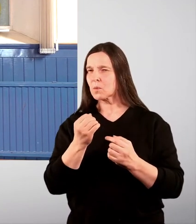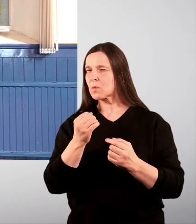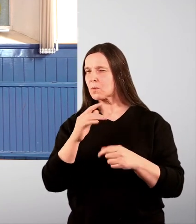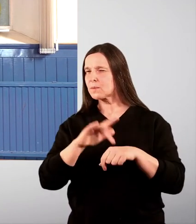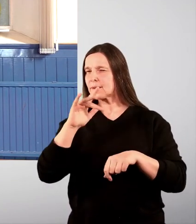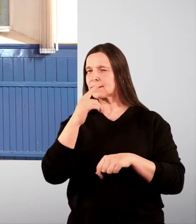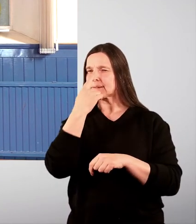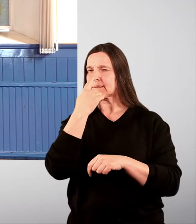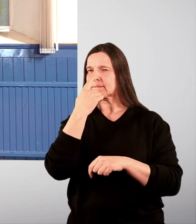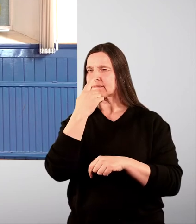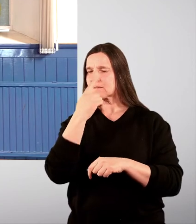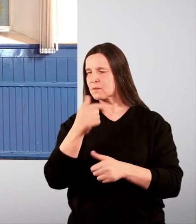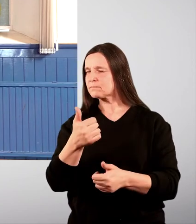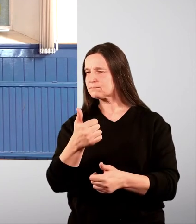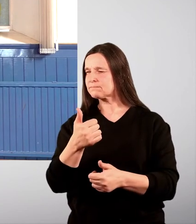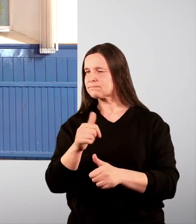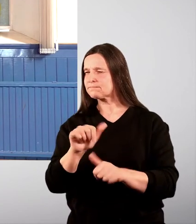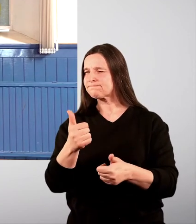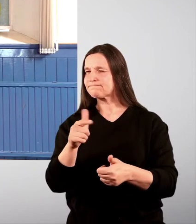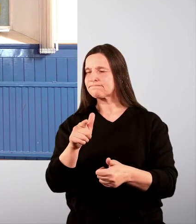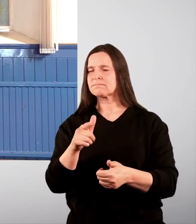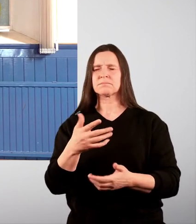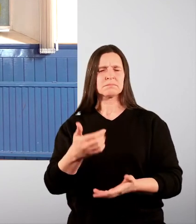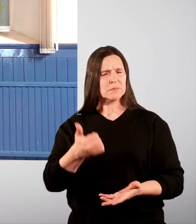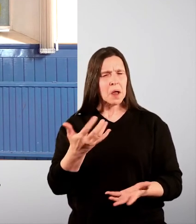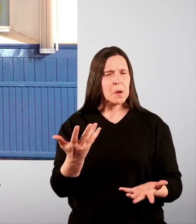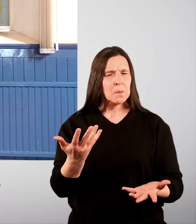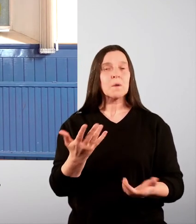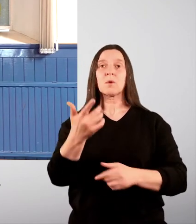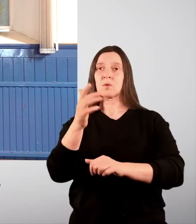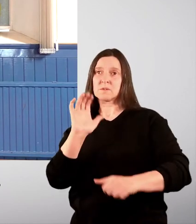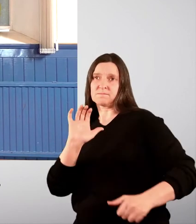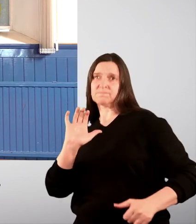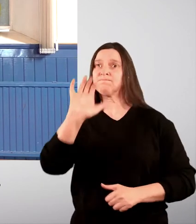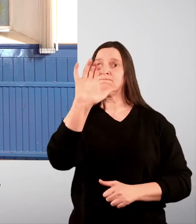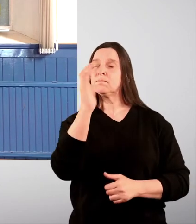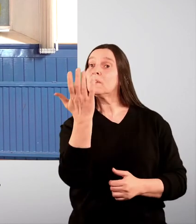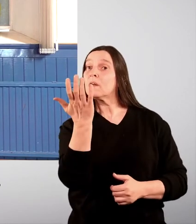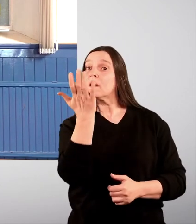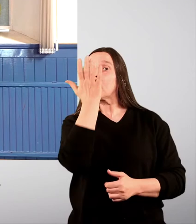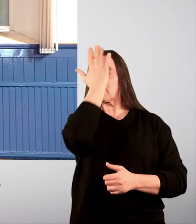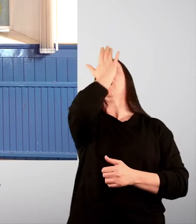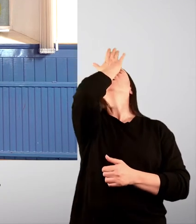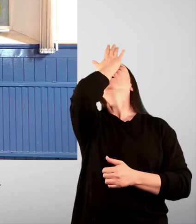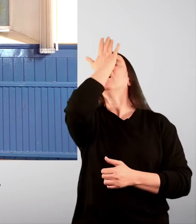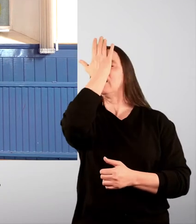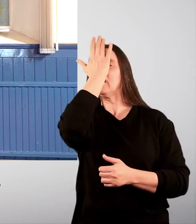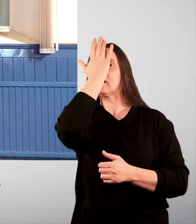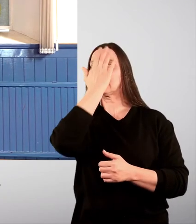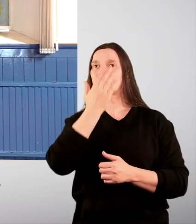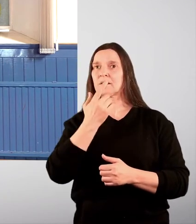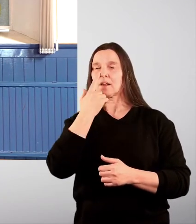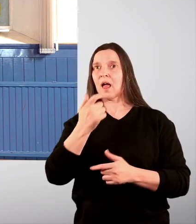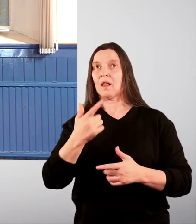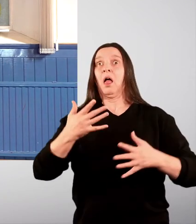can break quite easy as well. If we strike the nose, it's going to be quite devastating for the attacker. So what you're looking for is an